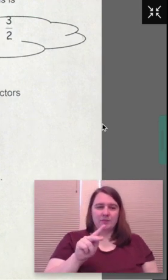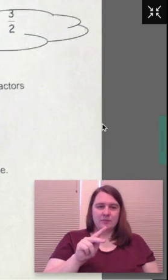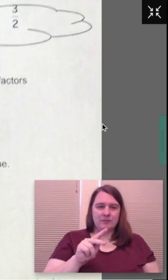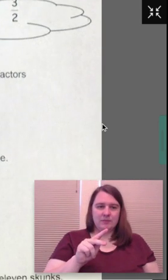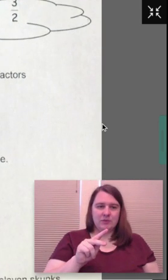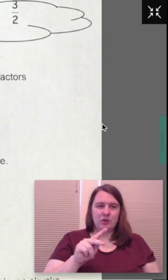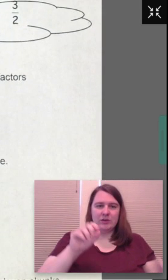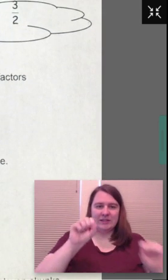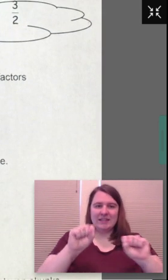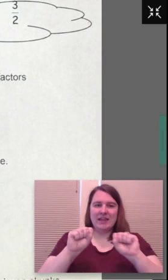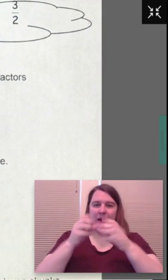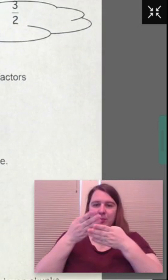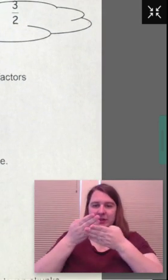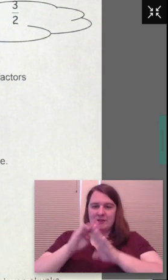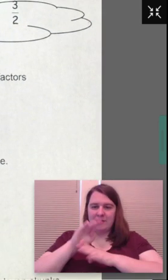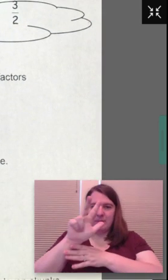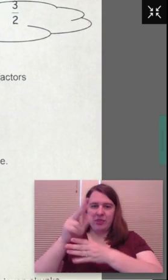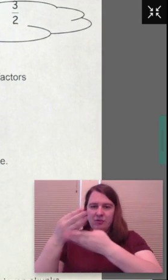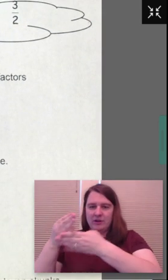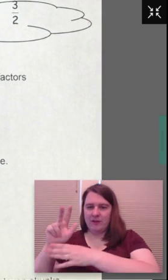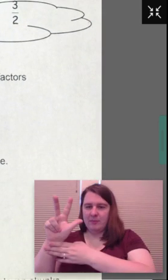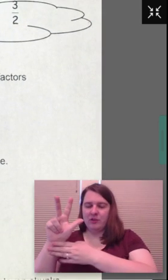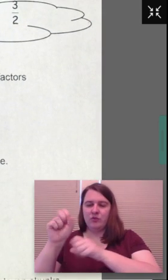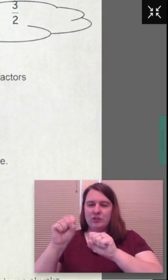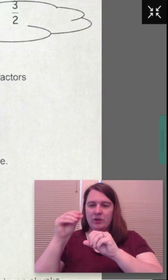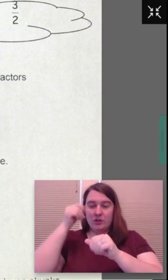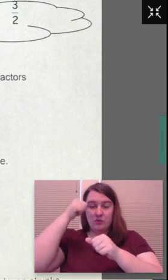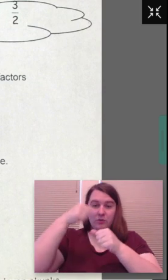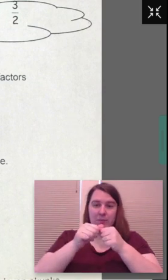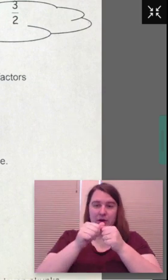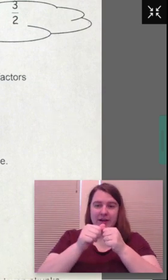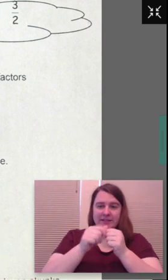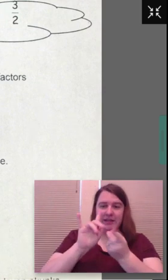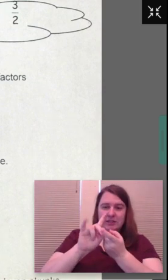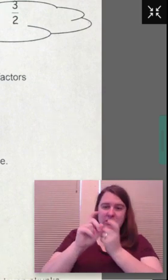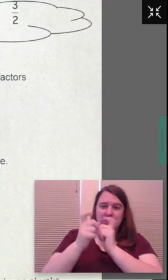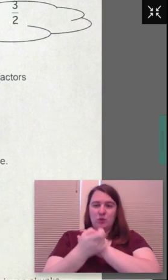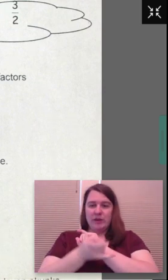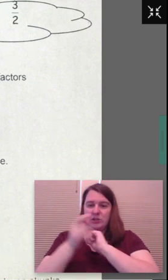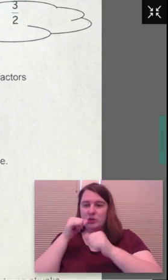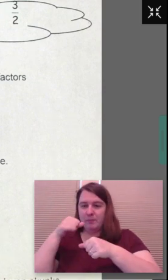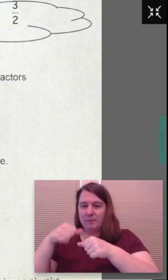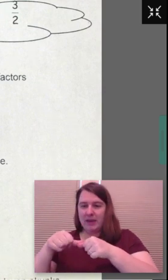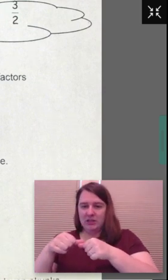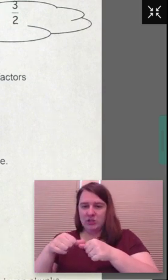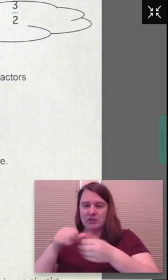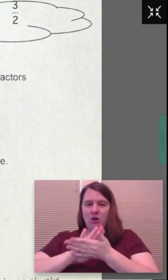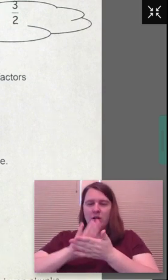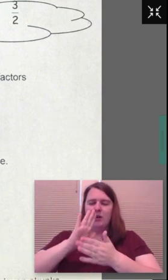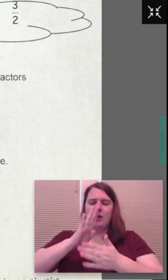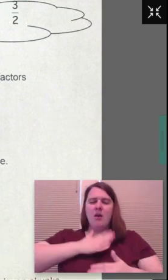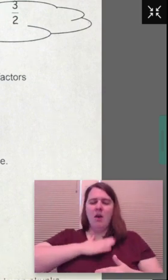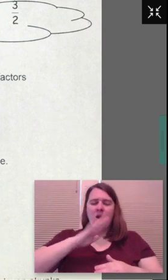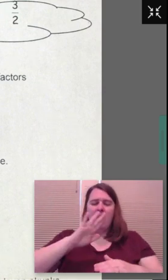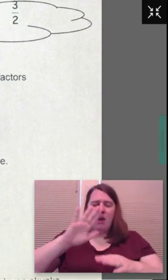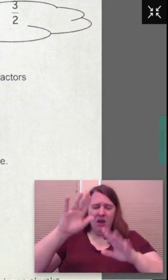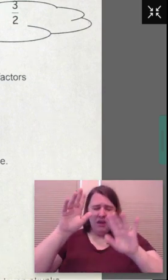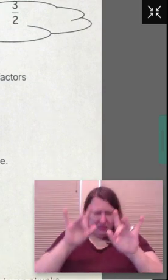Okay, so you can see I put divide by 3 so I could remember as I switched pages on